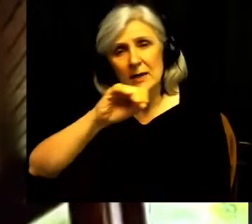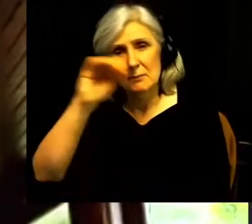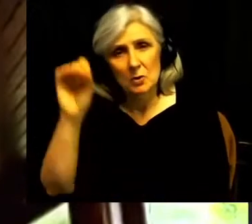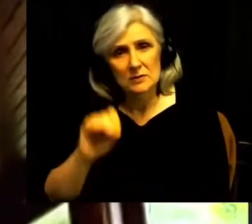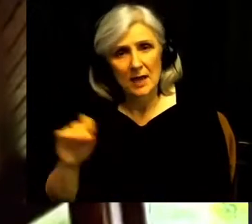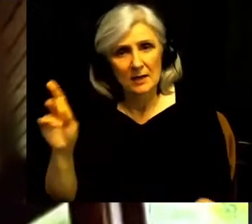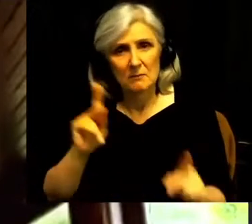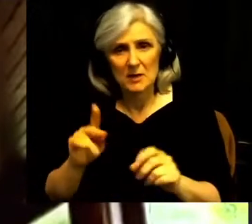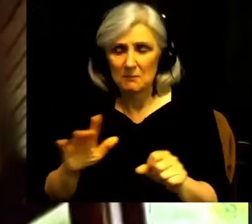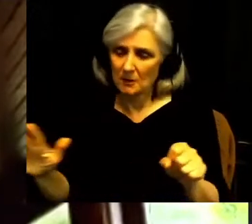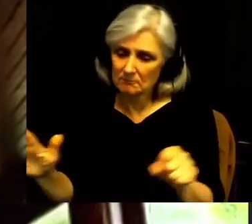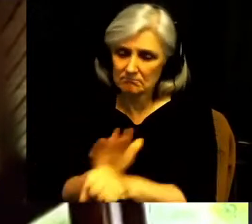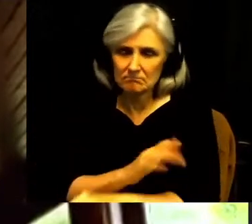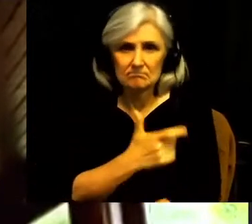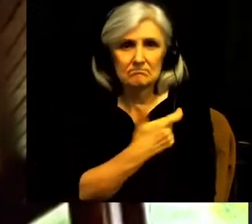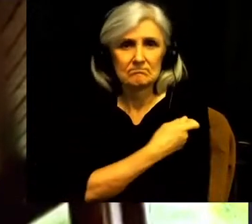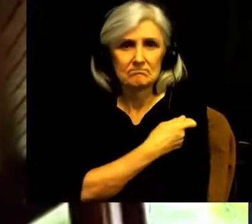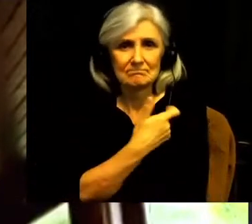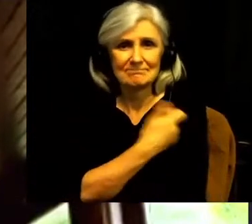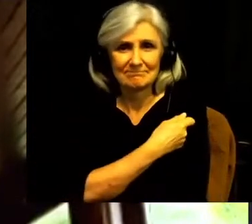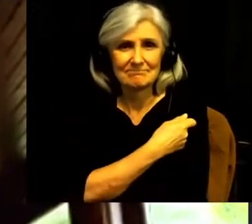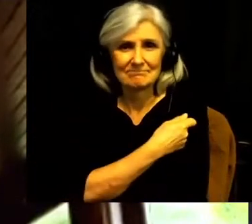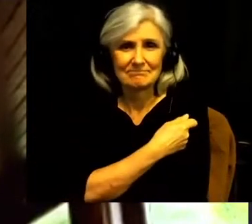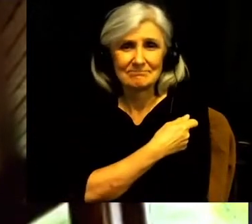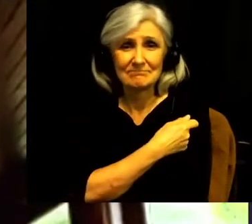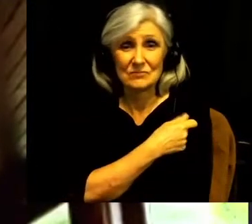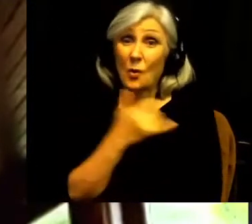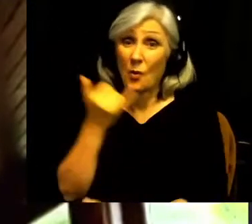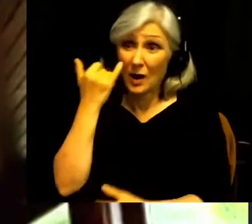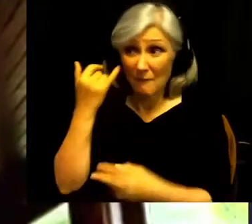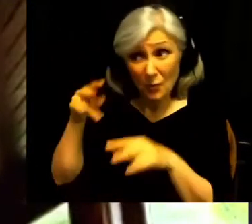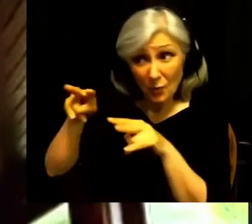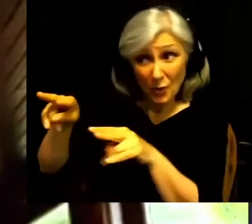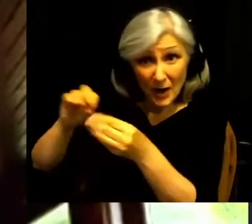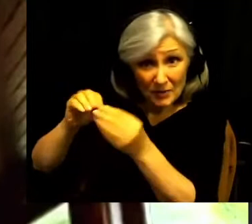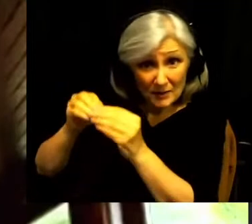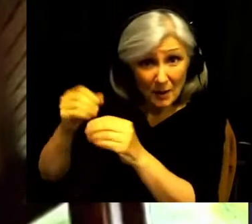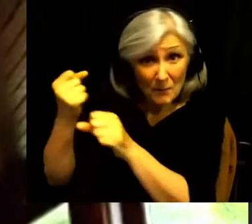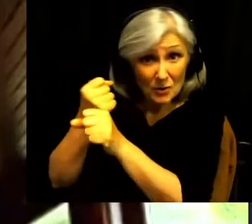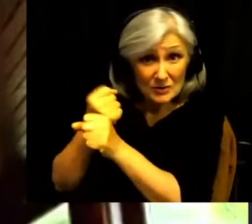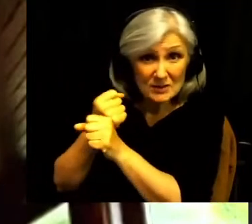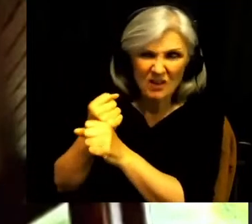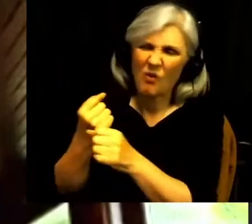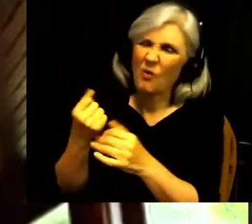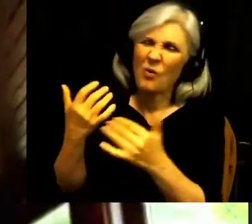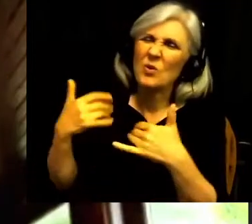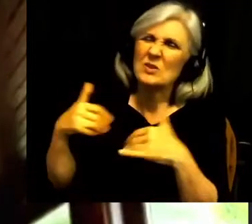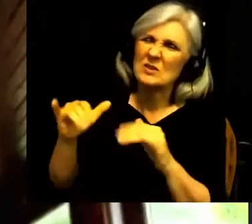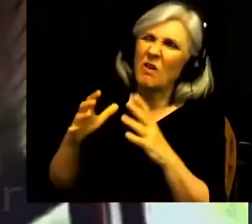mind and you look at our dashboard, you can put in perspective that we still have a good long way to go.